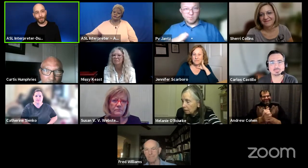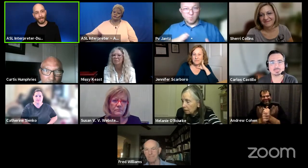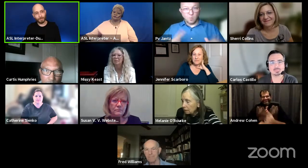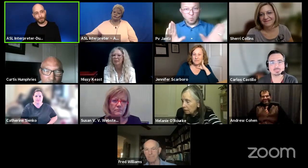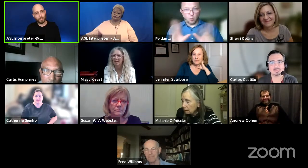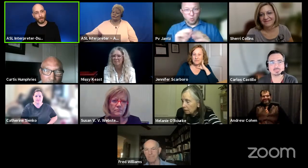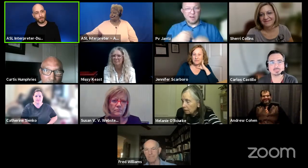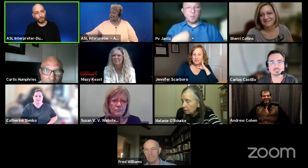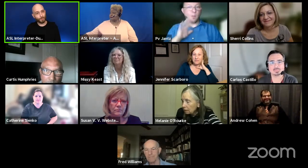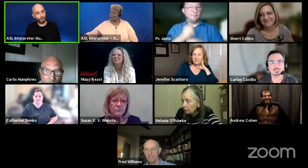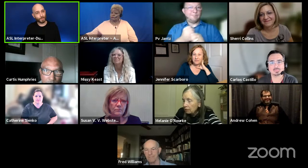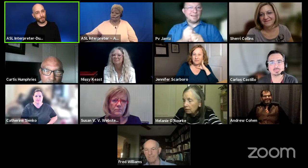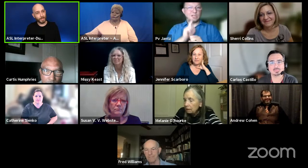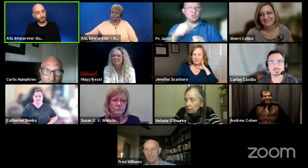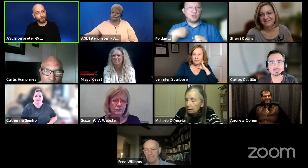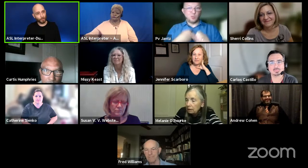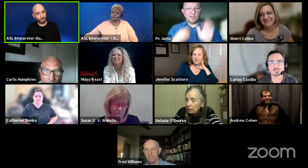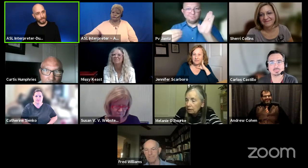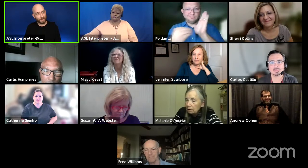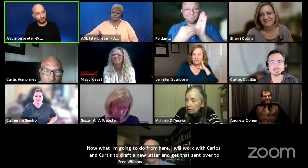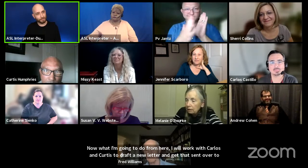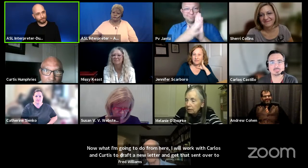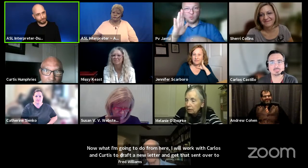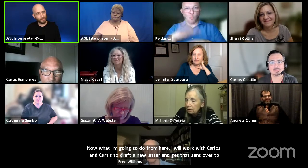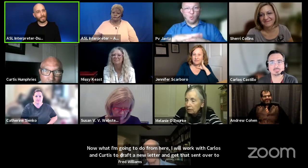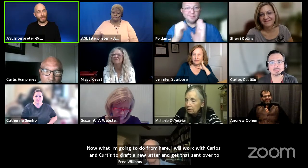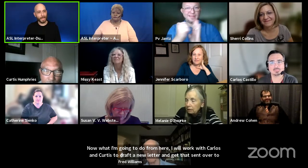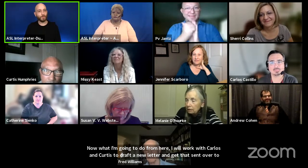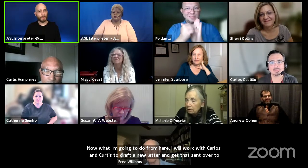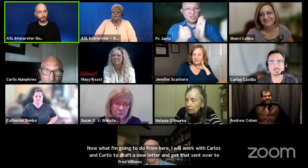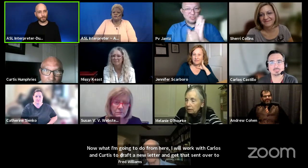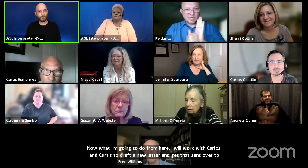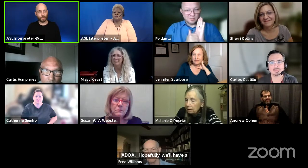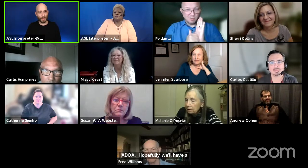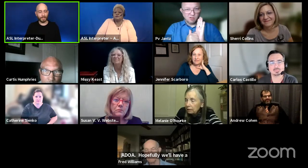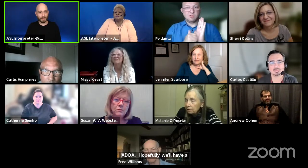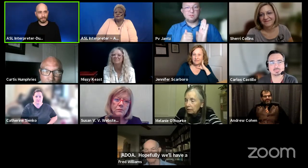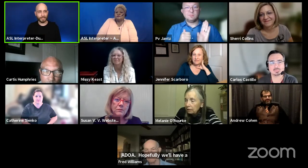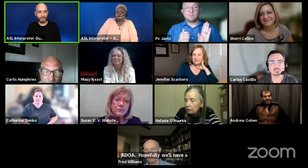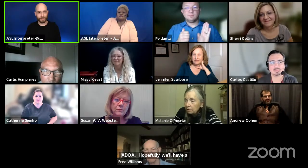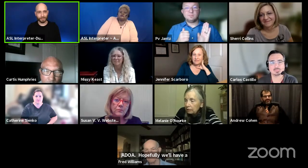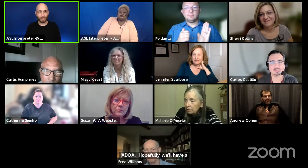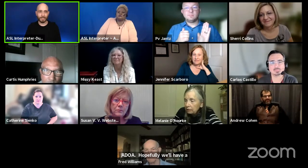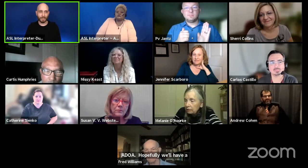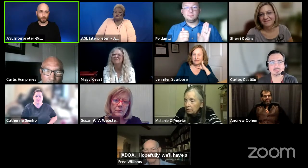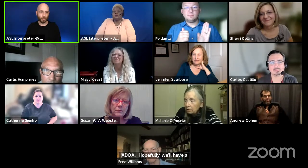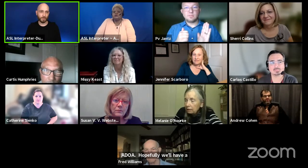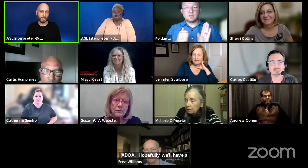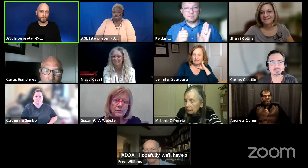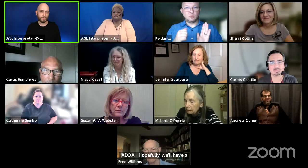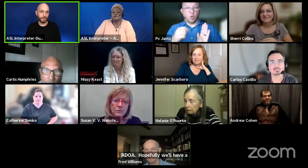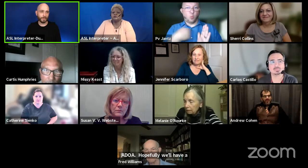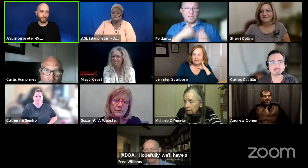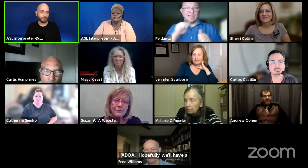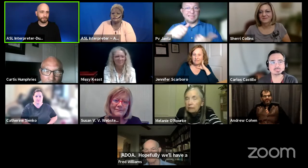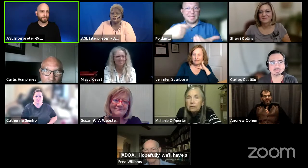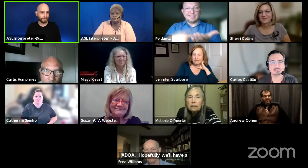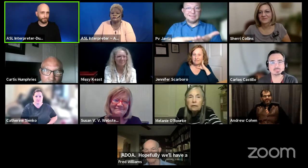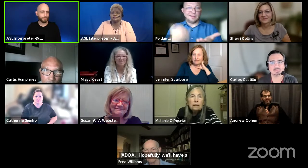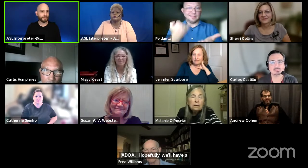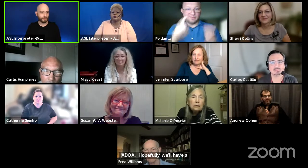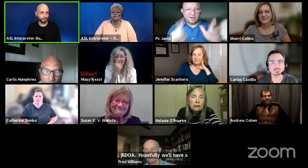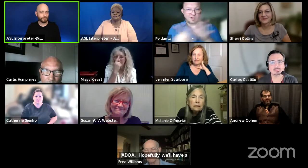Hopefully, we'll have a response before the next board meeting, and we'll make sure that this is on the next board meeting's agenda.